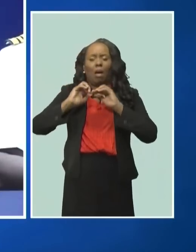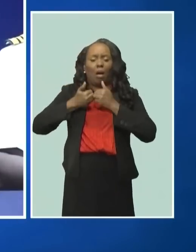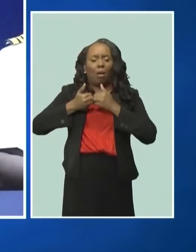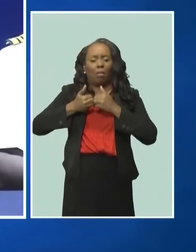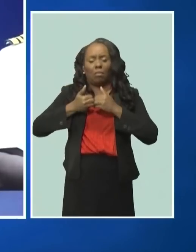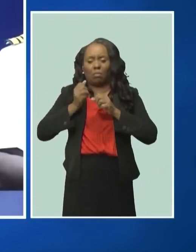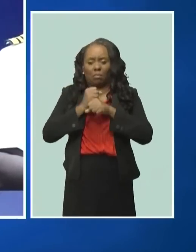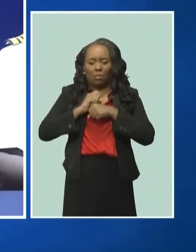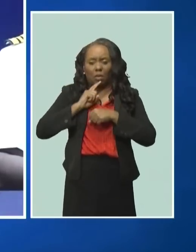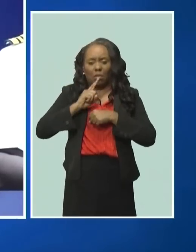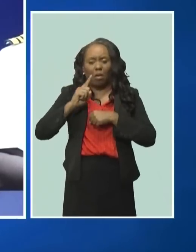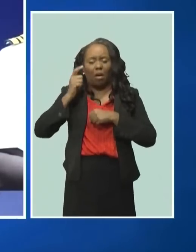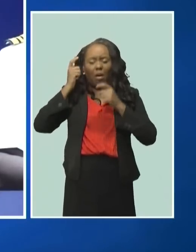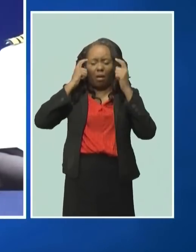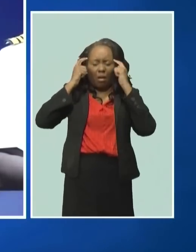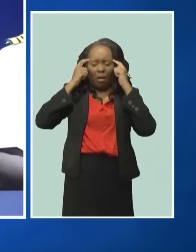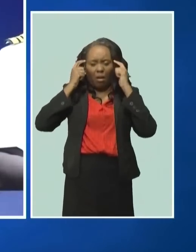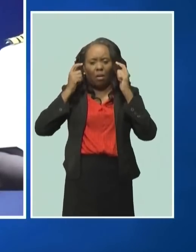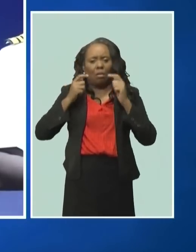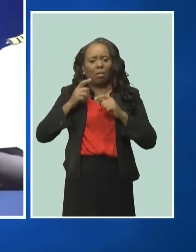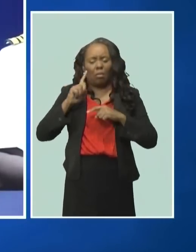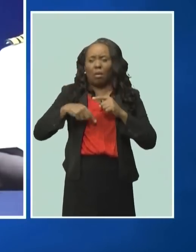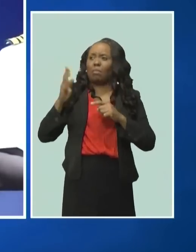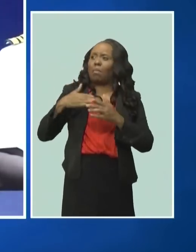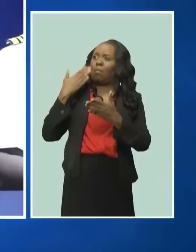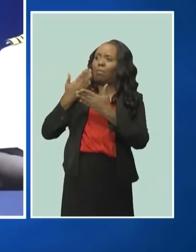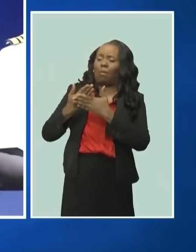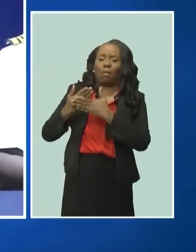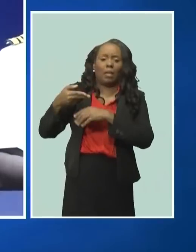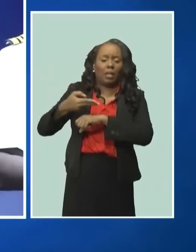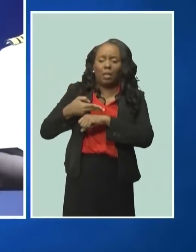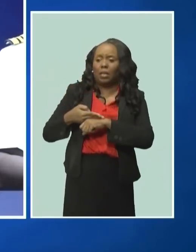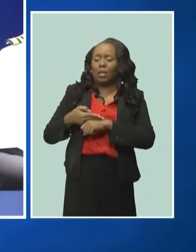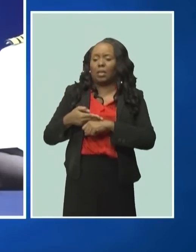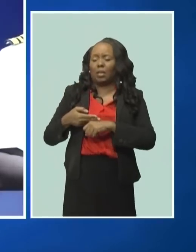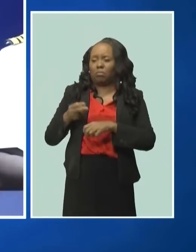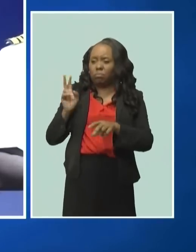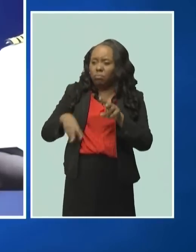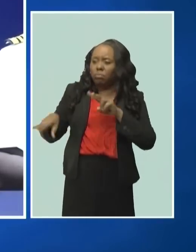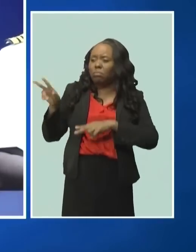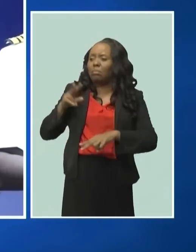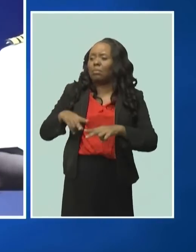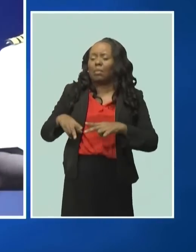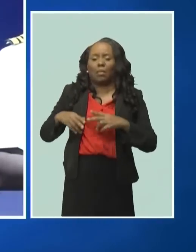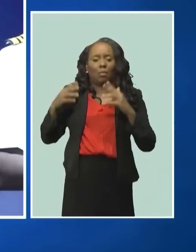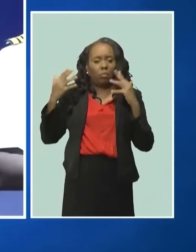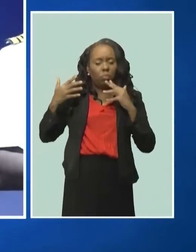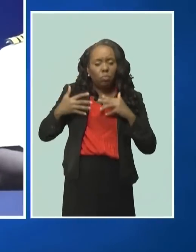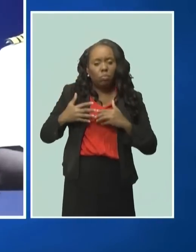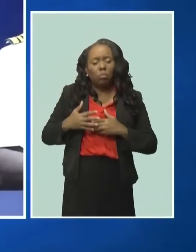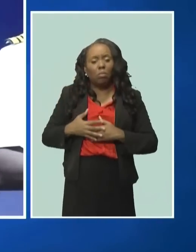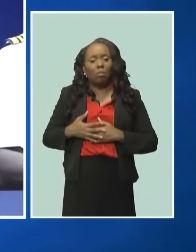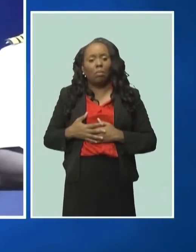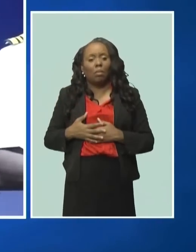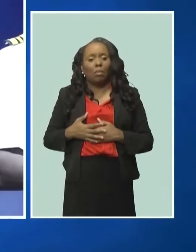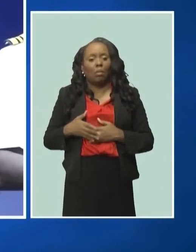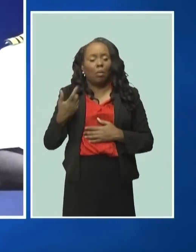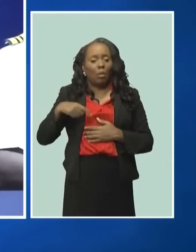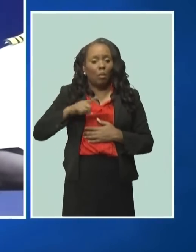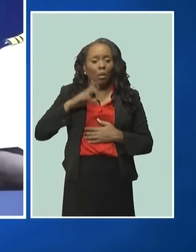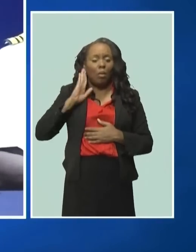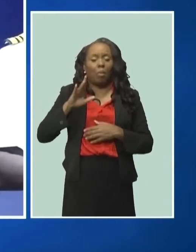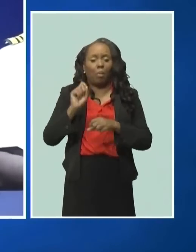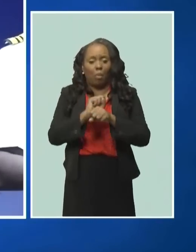to face the challenges when we do arrive in Haiti as part of a multinational task force. We also